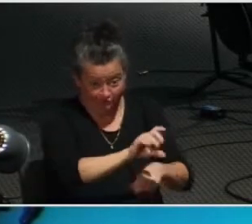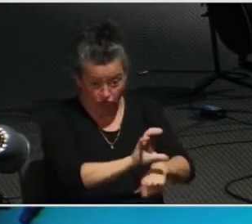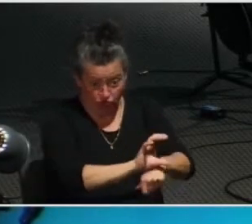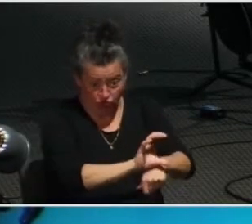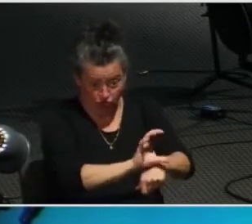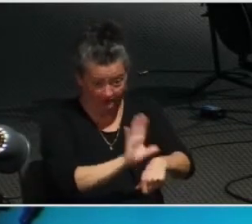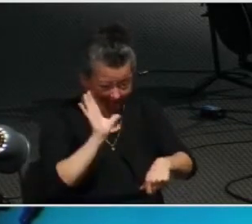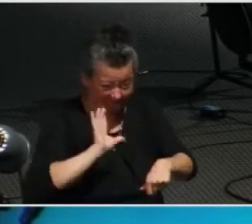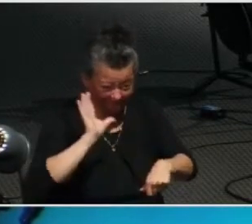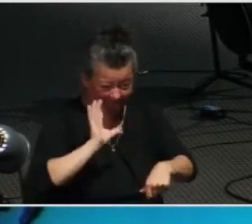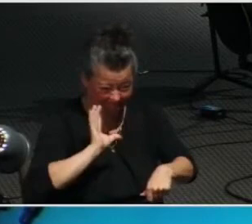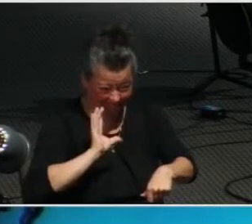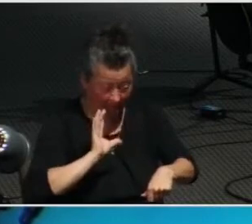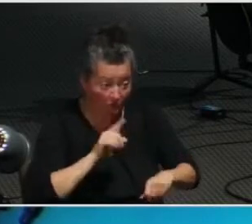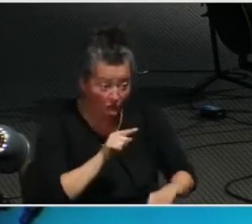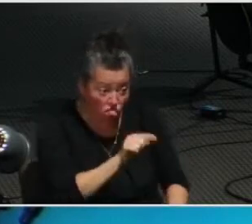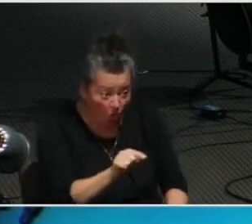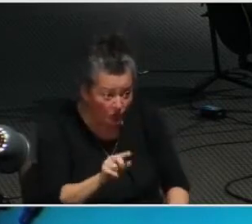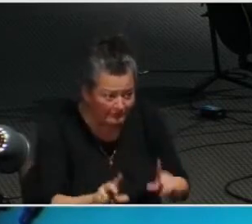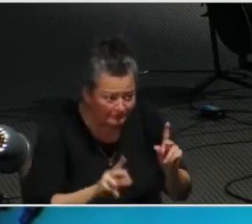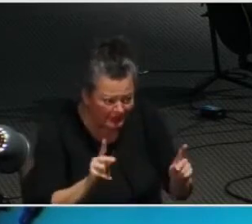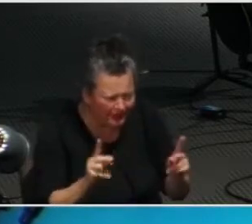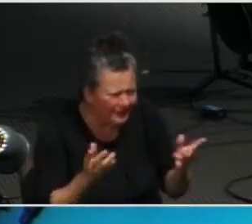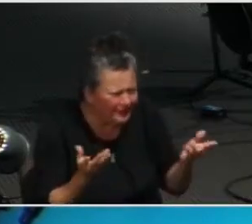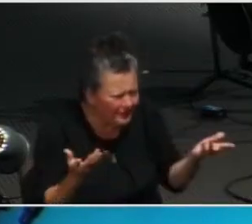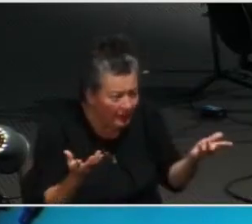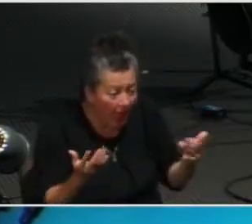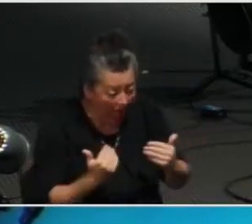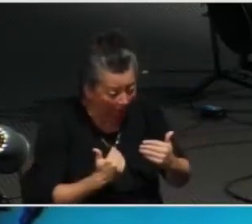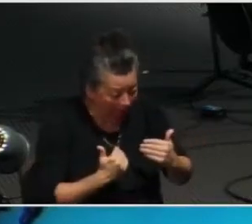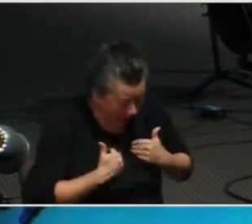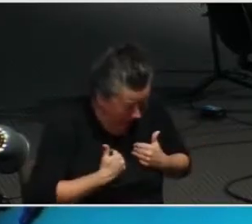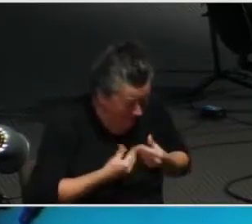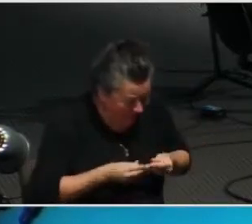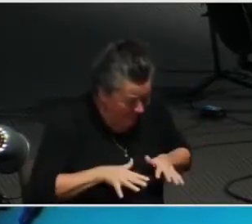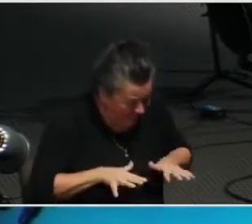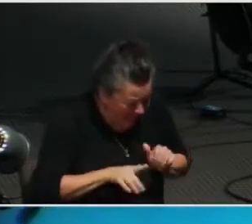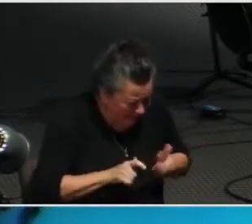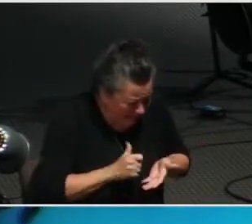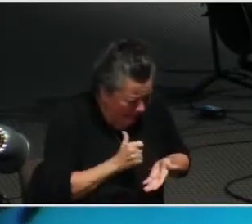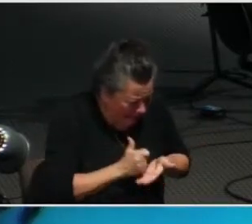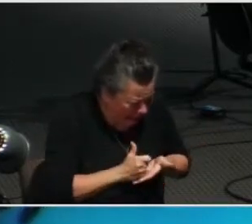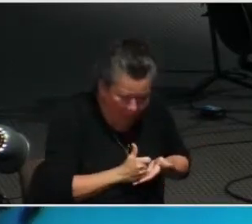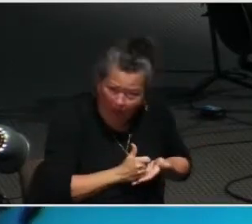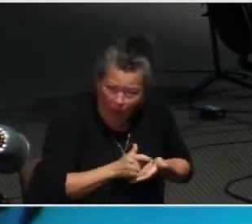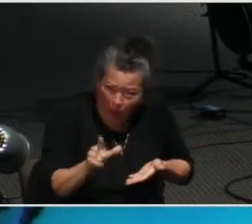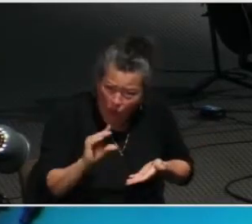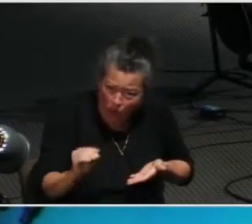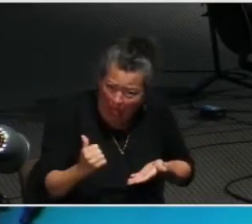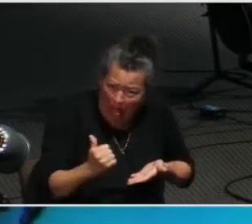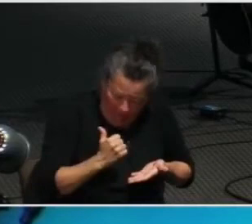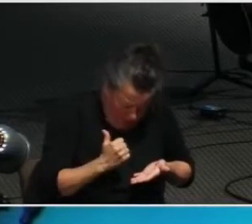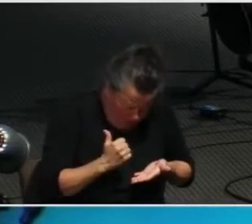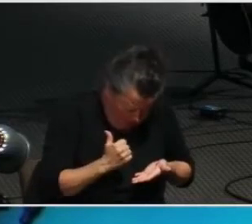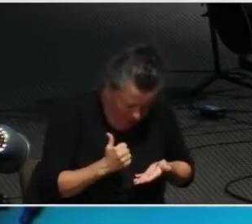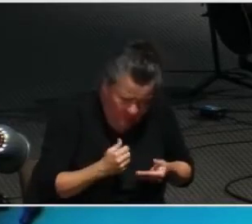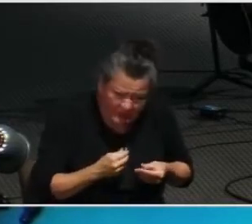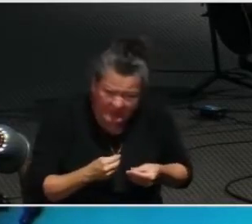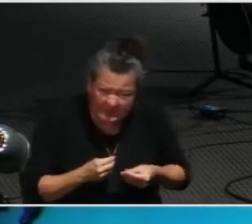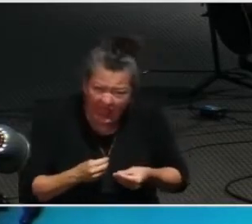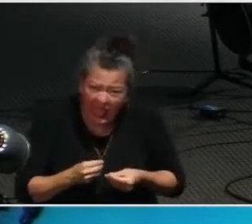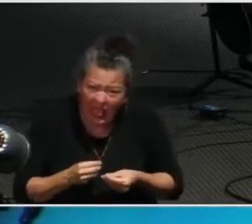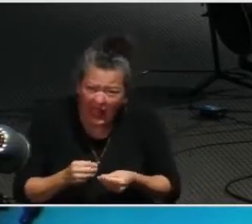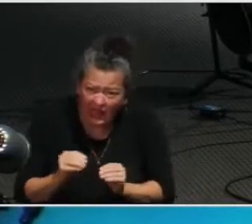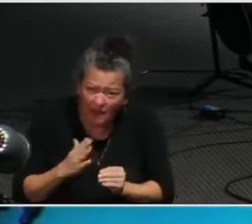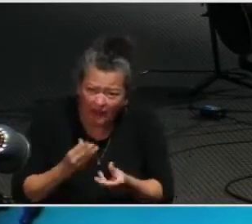They've had their land basically stolen by a wealthy landowner, and the poor person slaves away on that which used to be their